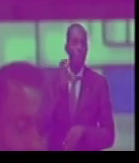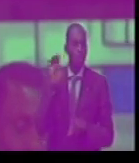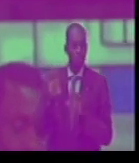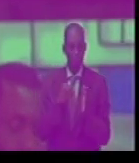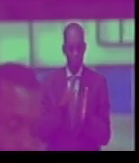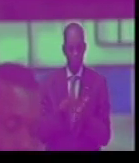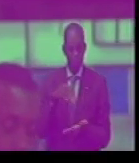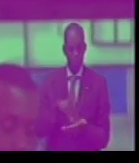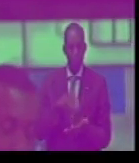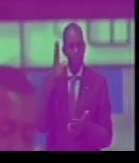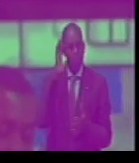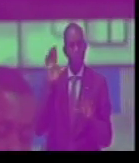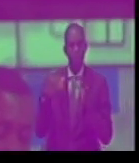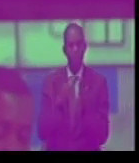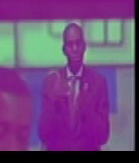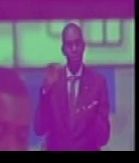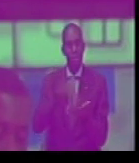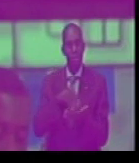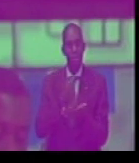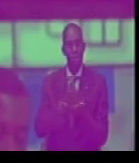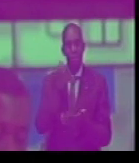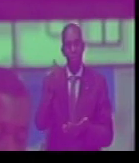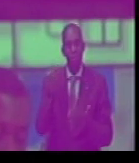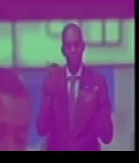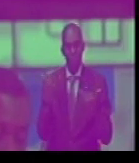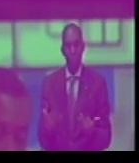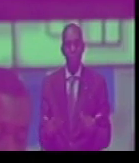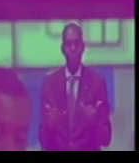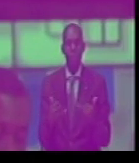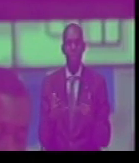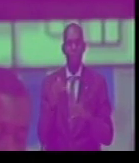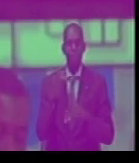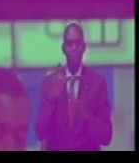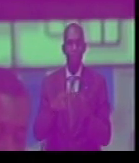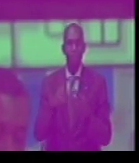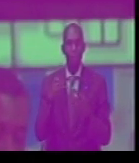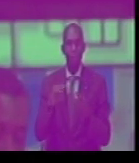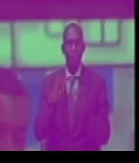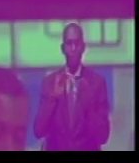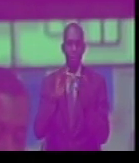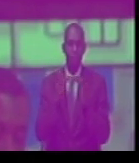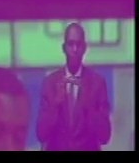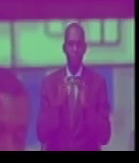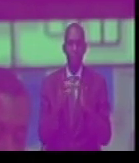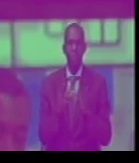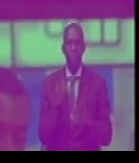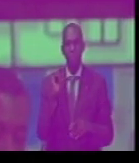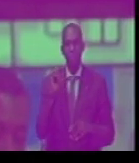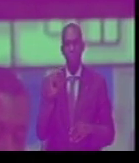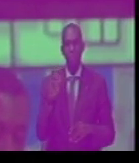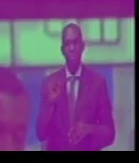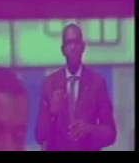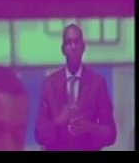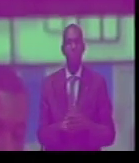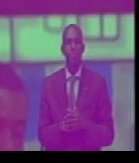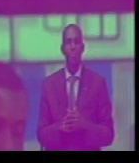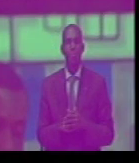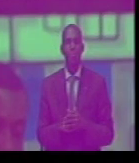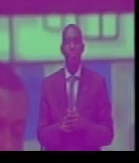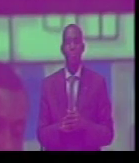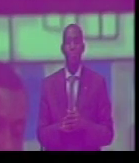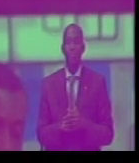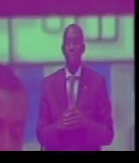did it of old, he's doing it again, and he will do it again. Amen. Social media and spotlighting